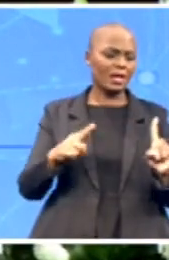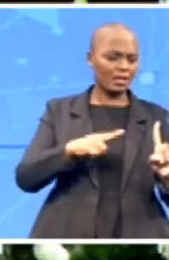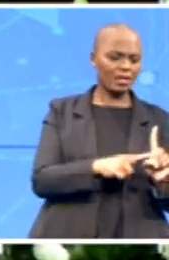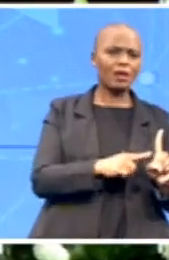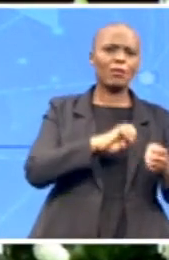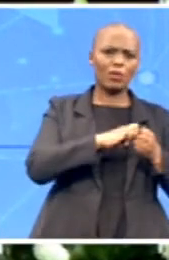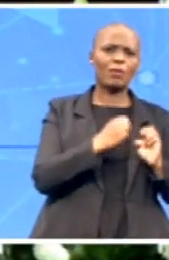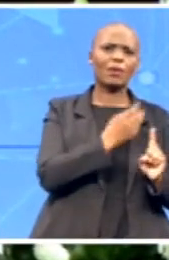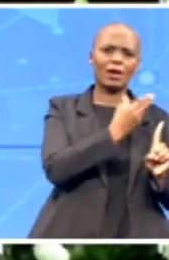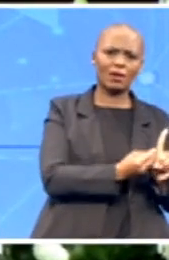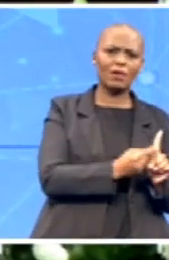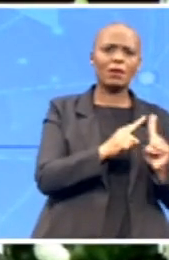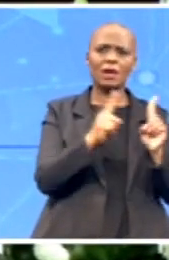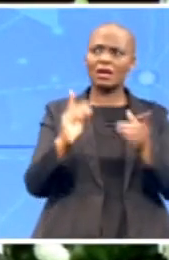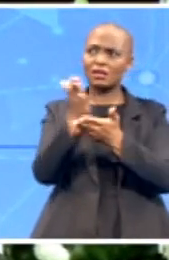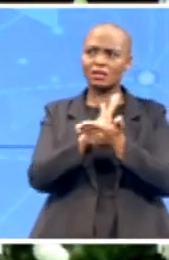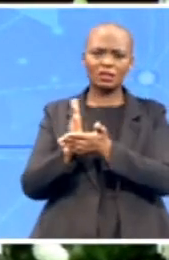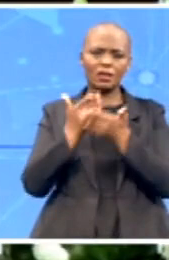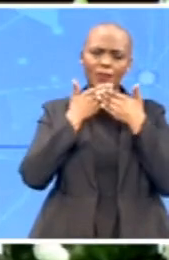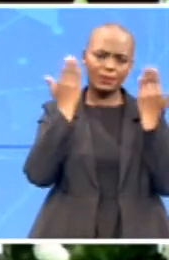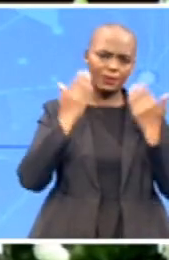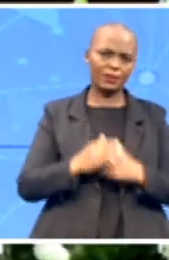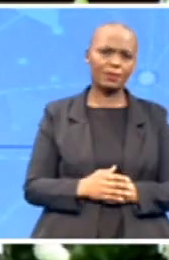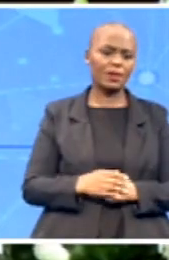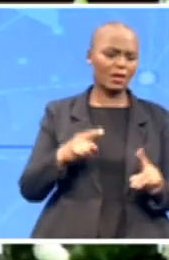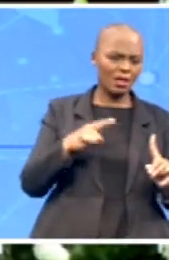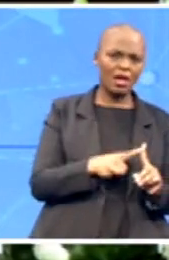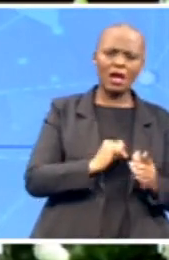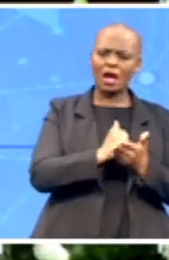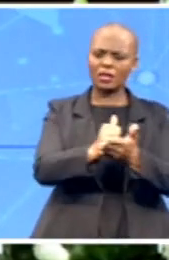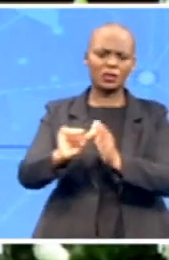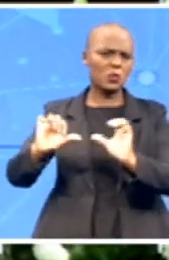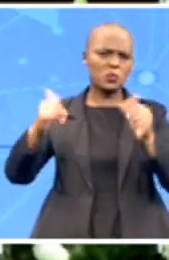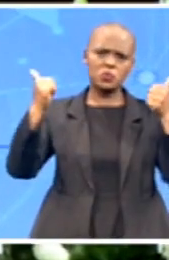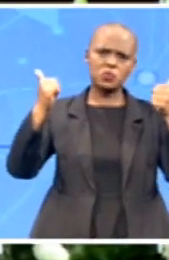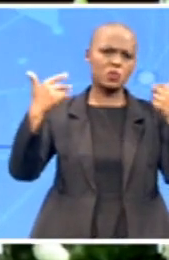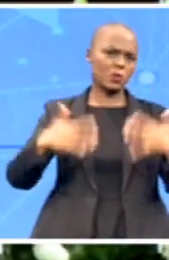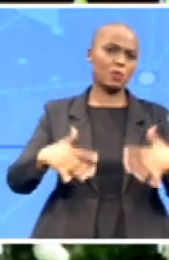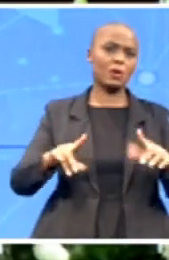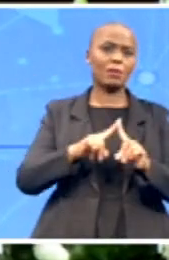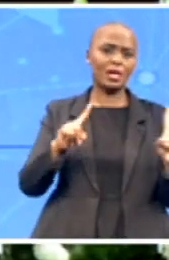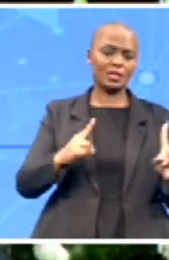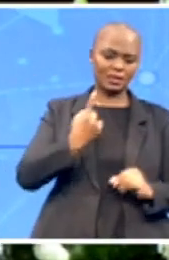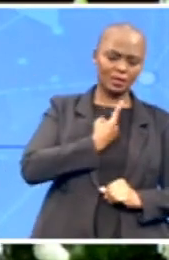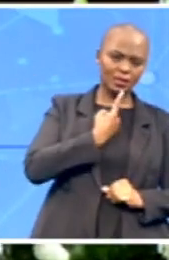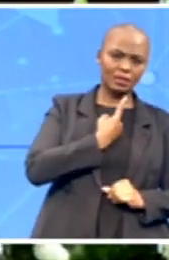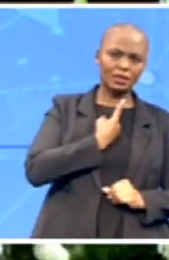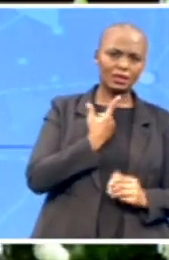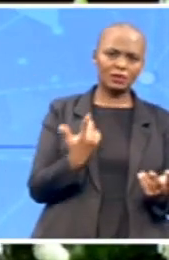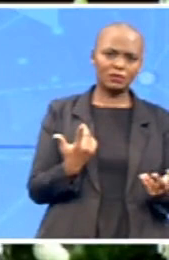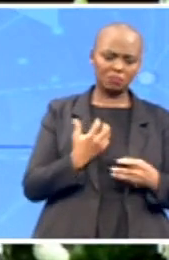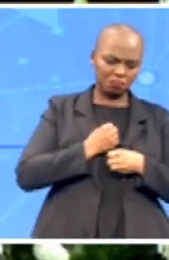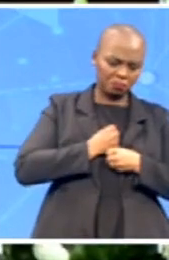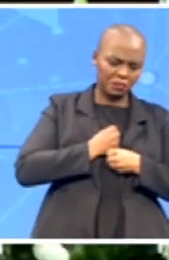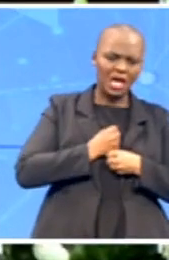He will assist everyone, but Yena, he feels he is strong enough to handle